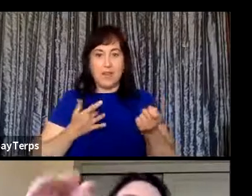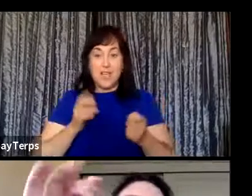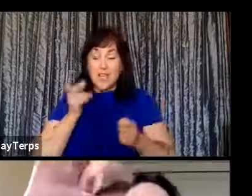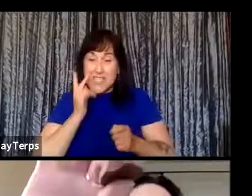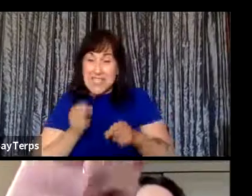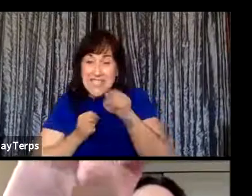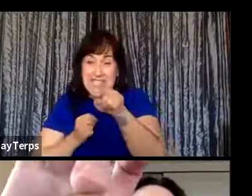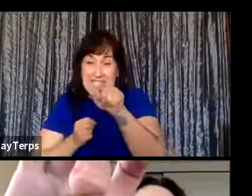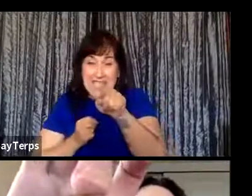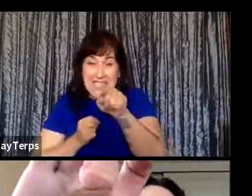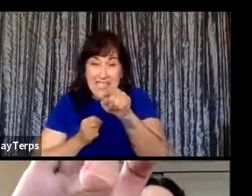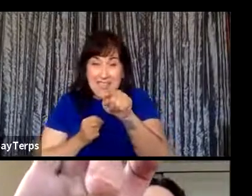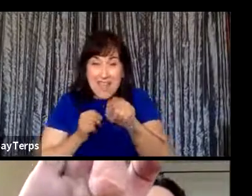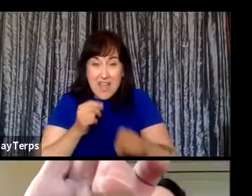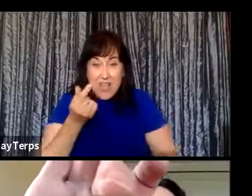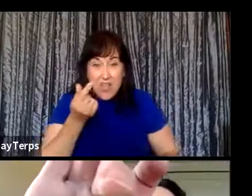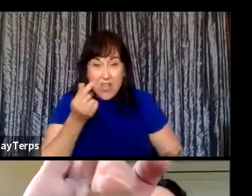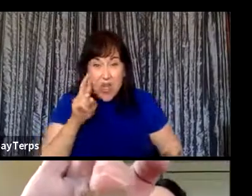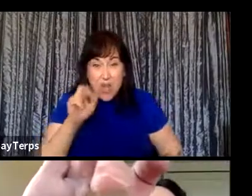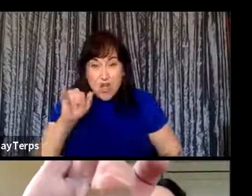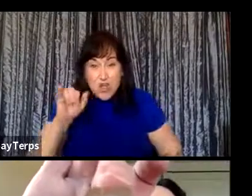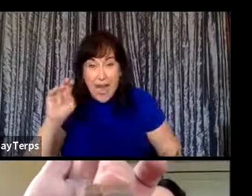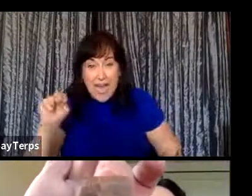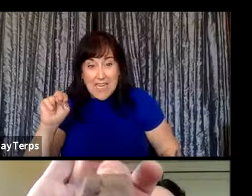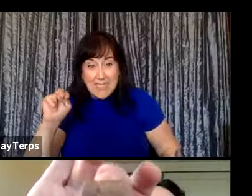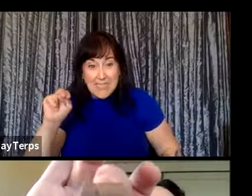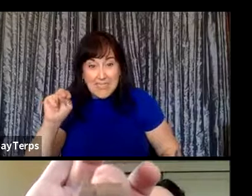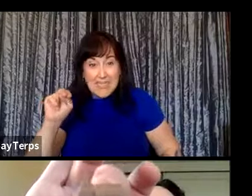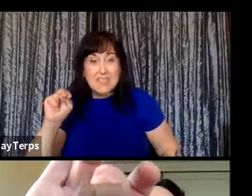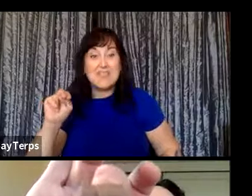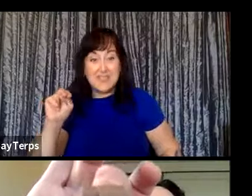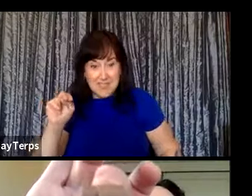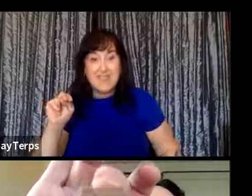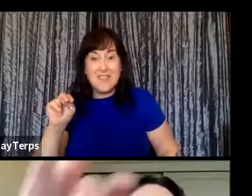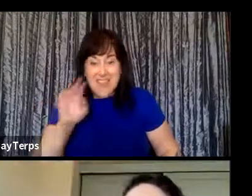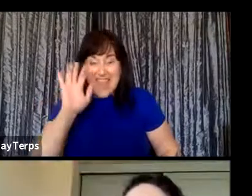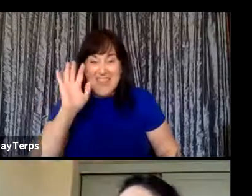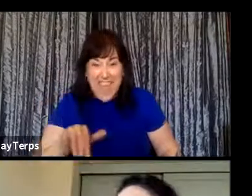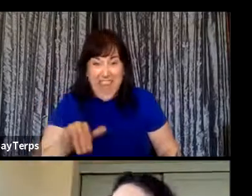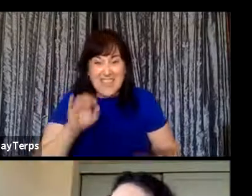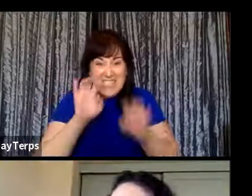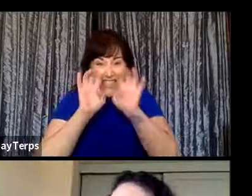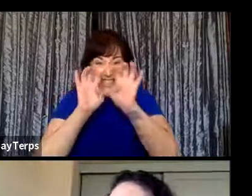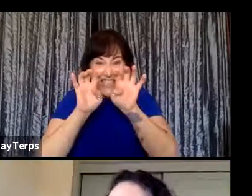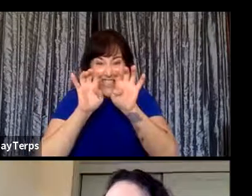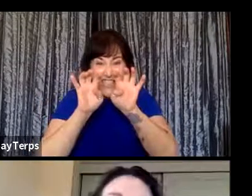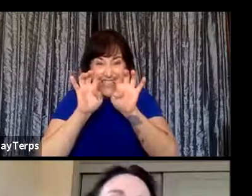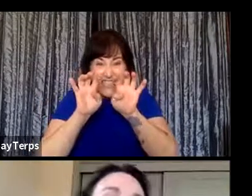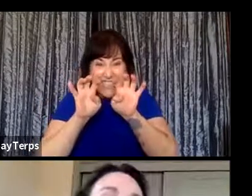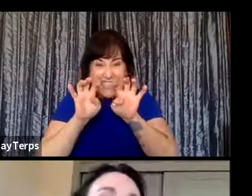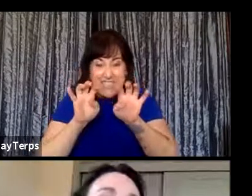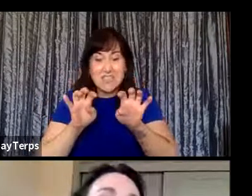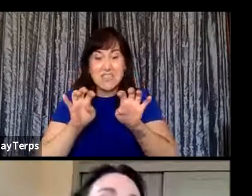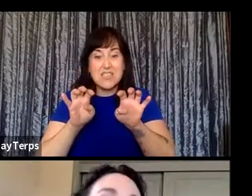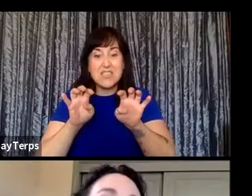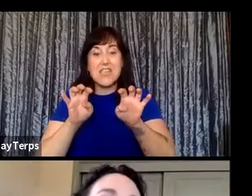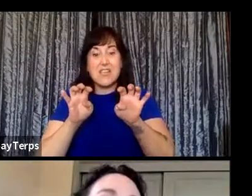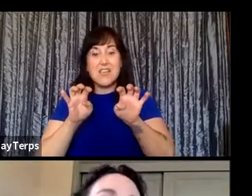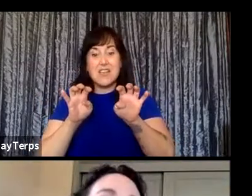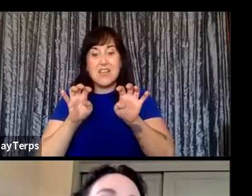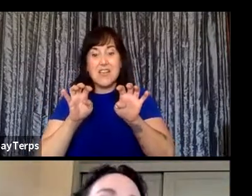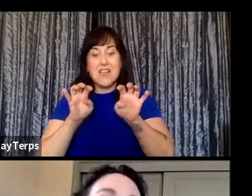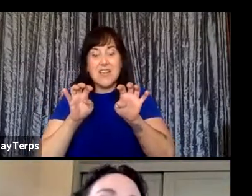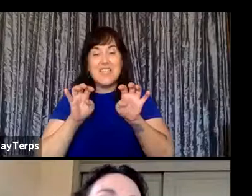see a grain, Jessica, running through the chocolate? Yep. That graininess is a physical embodiment of those type 5